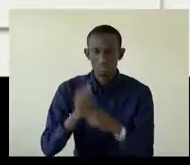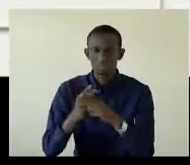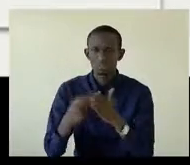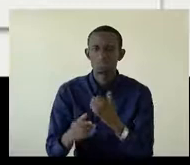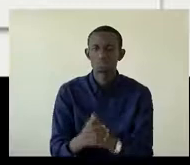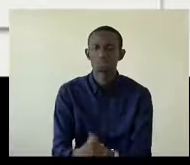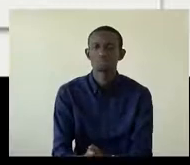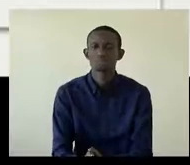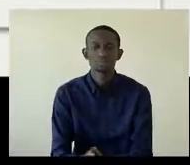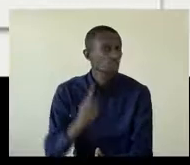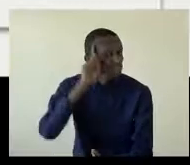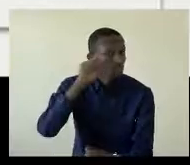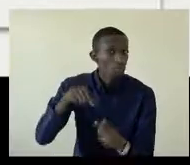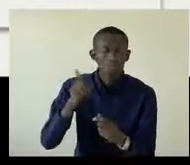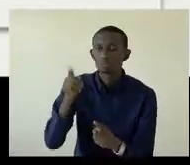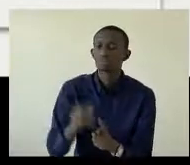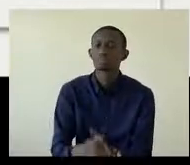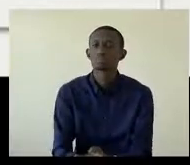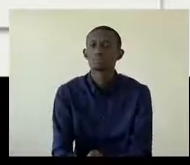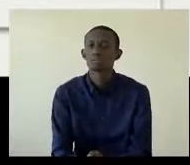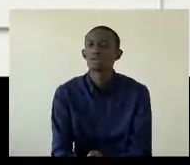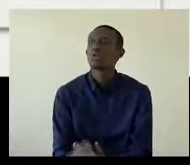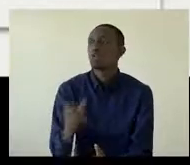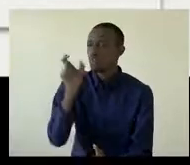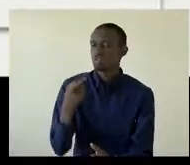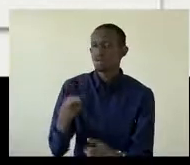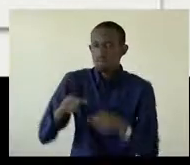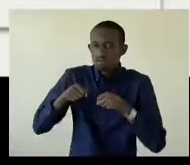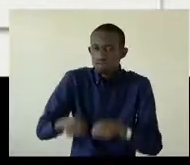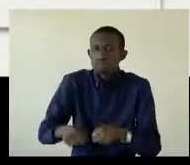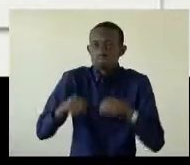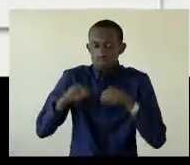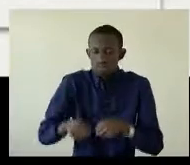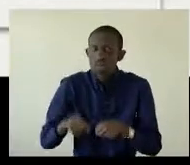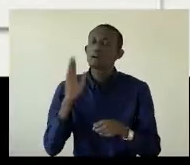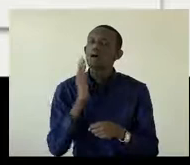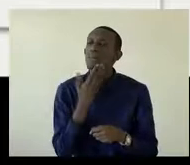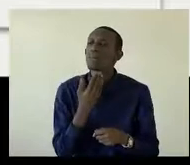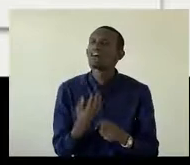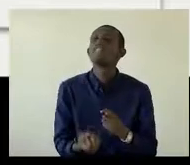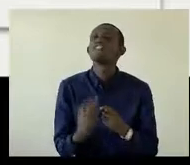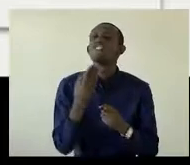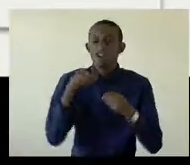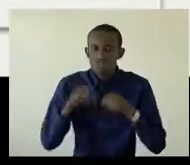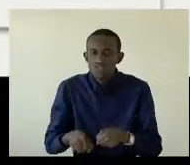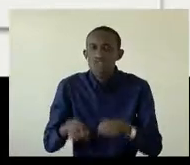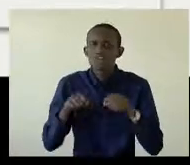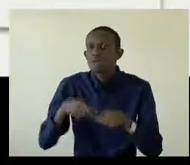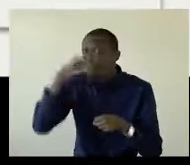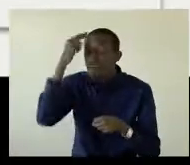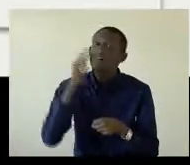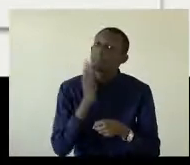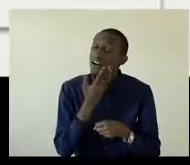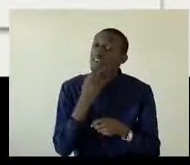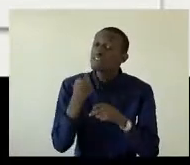Think about it. So kajahoga pompa, amaza kaza, because it is coming from the ground.